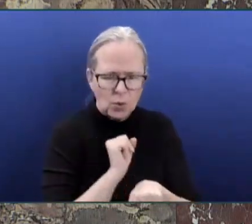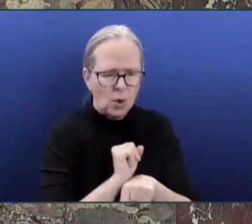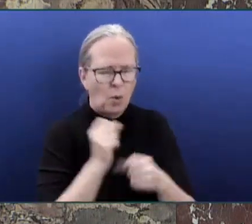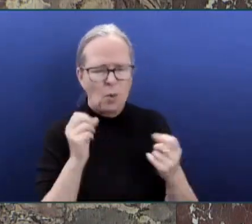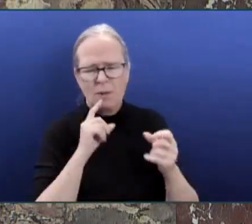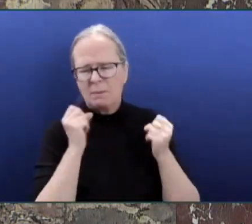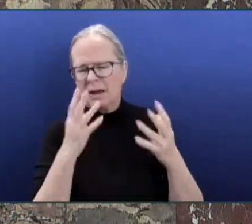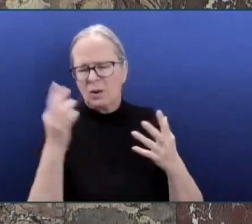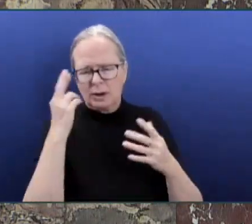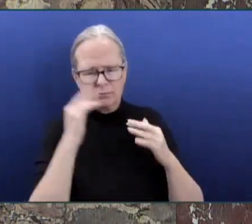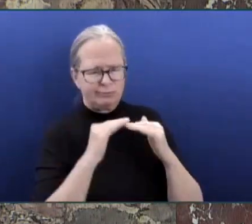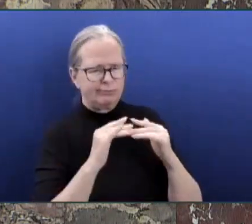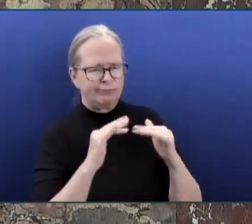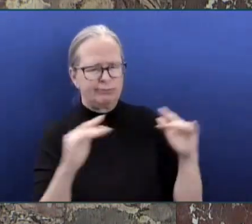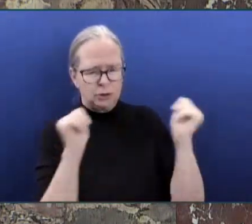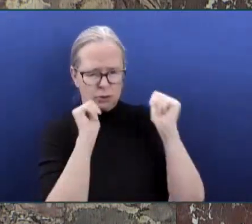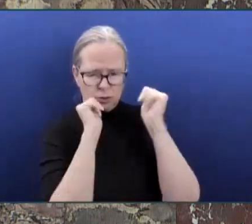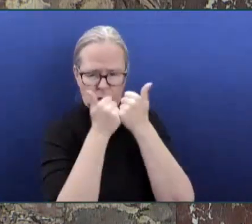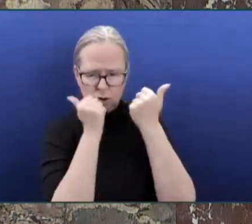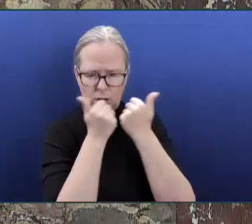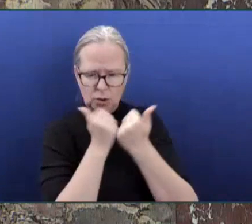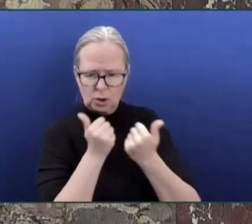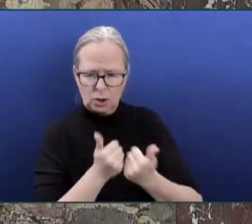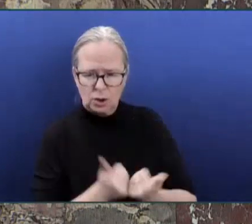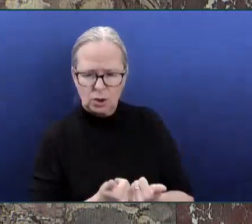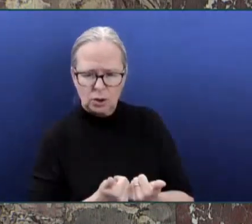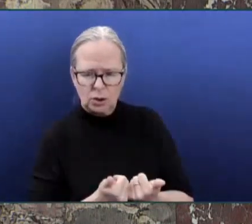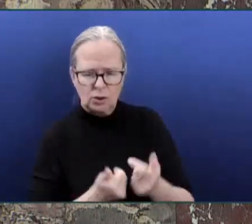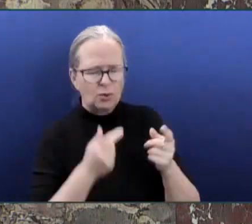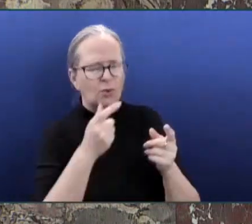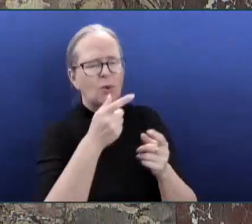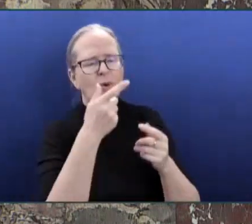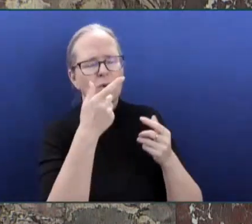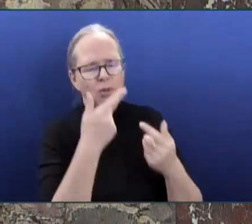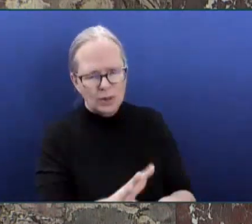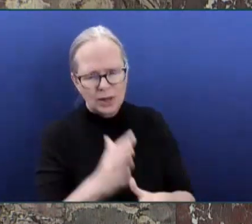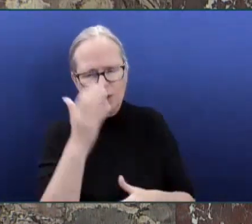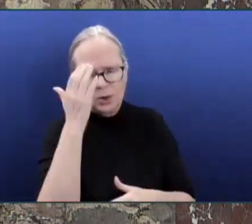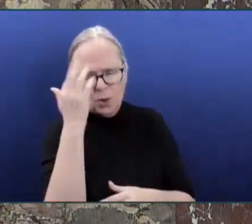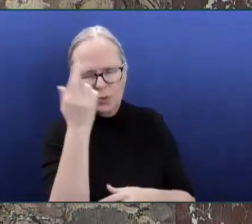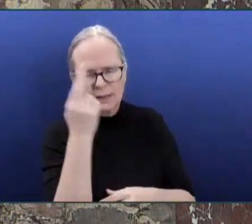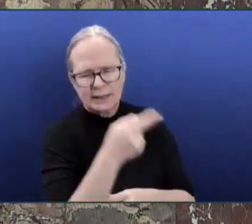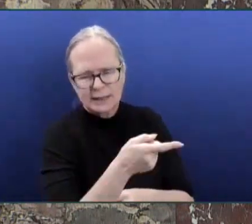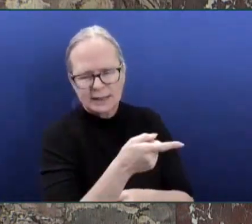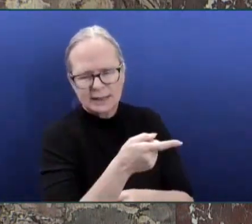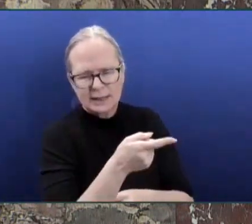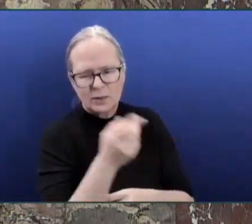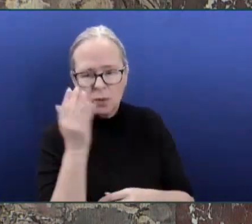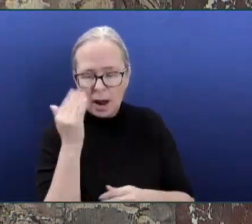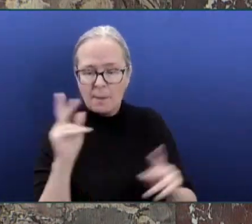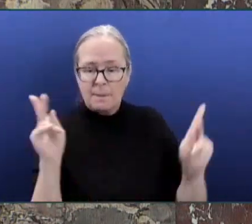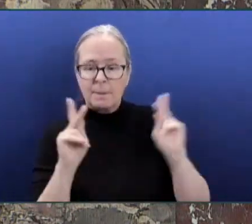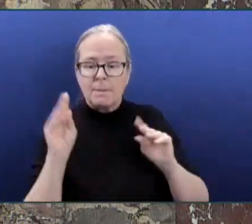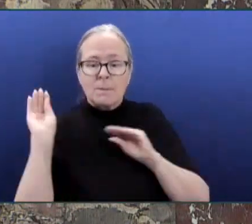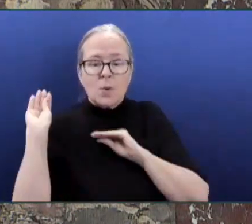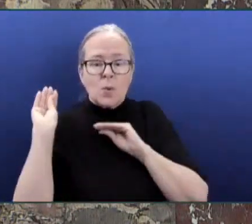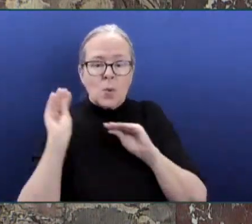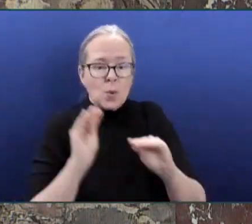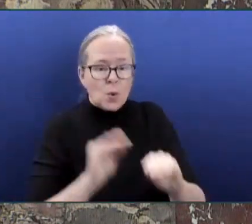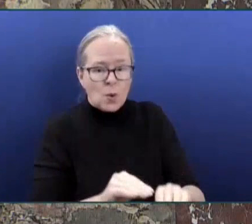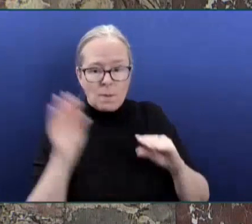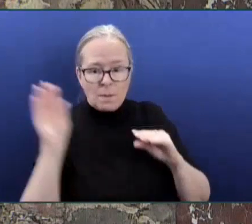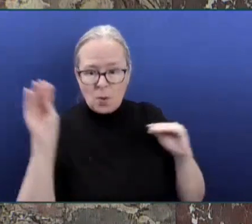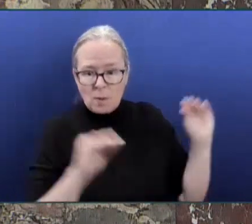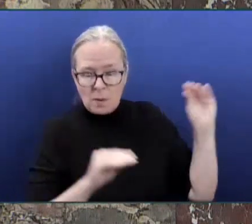member knows the reason why. We've seen a massive increase in our population in the province. We set a record last year, a 60-year high. This year, the first